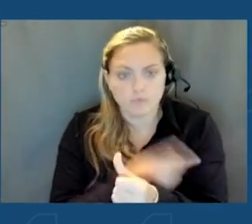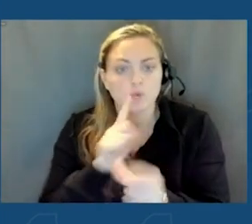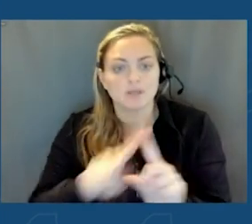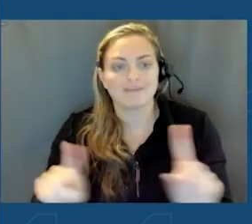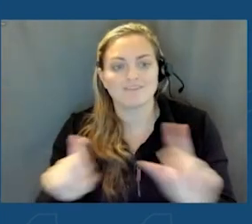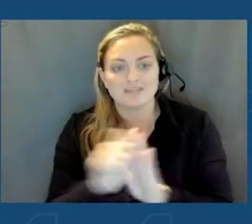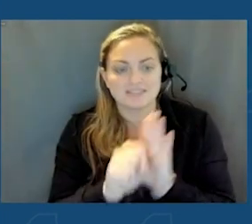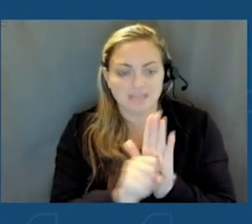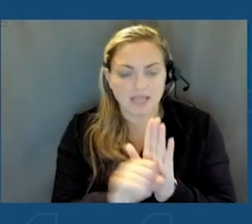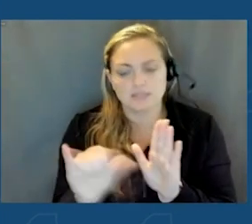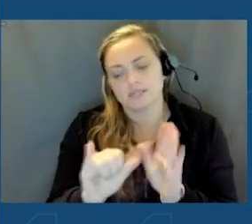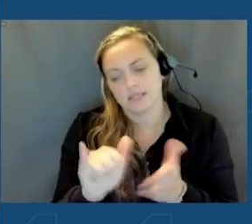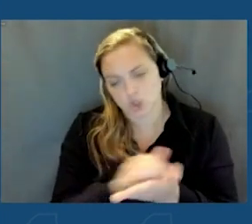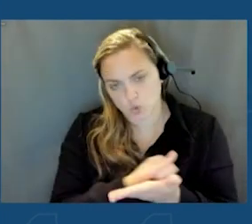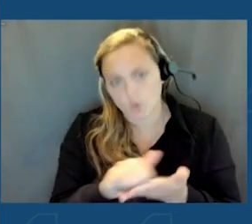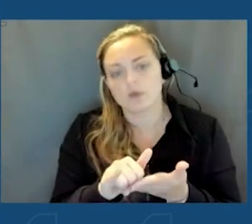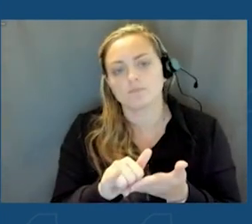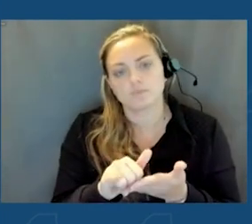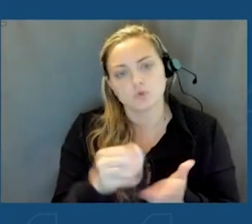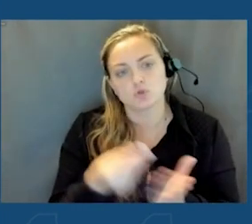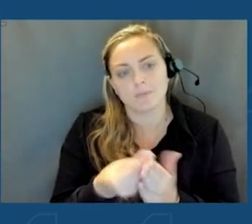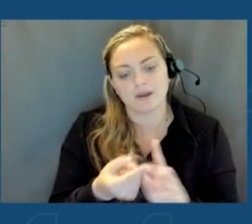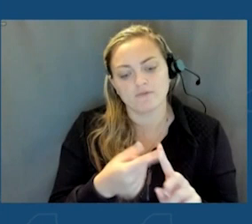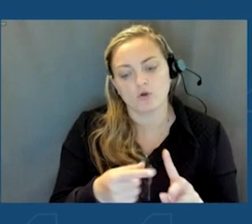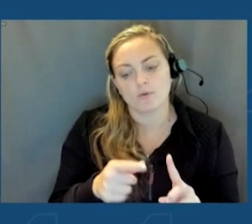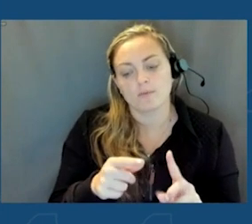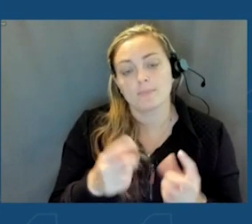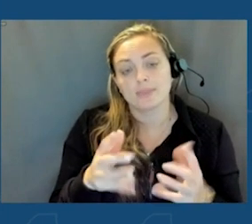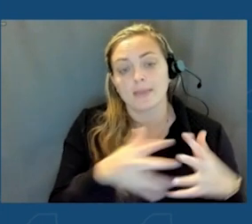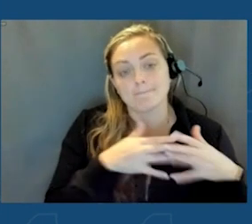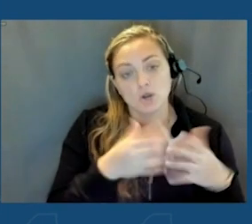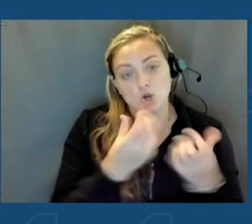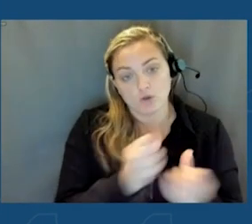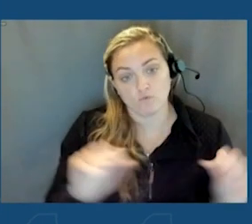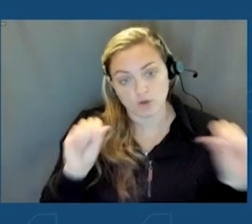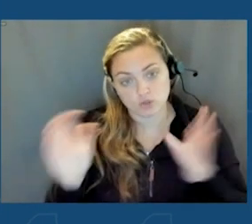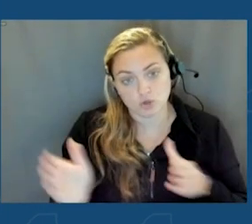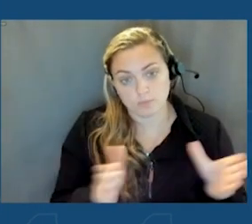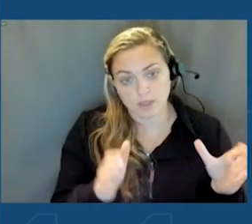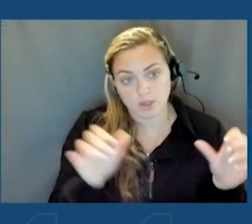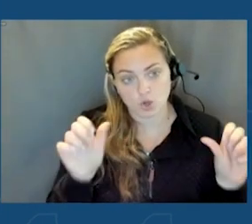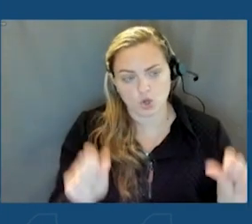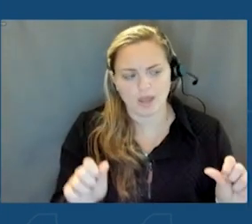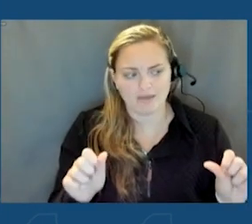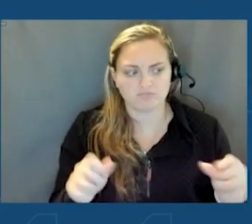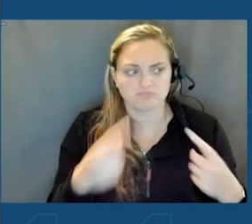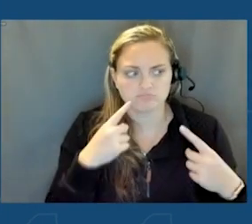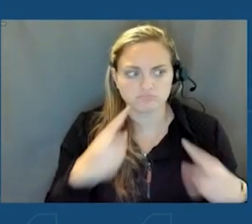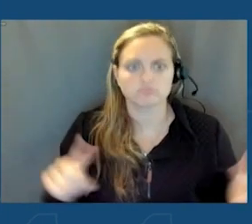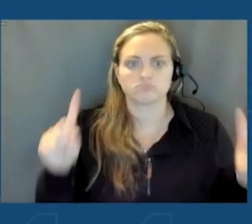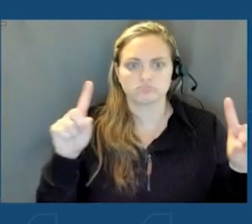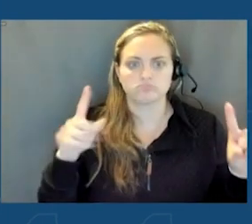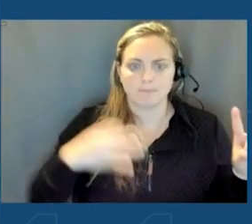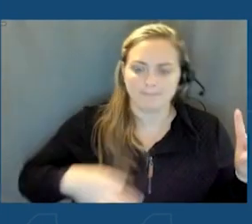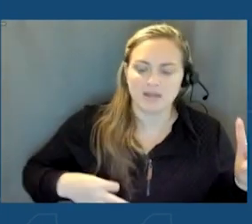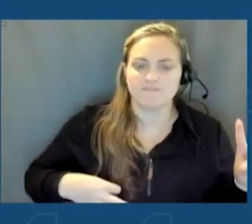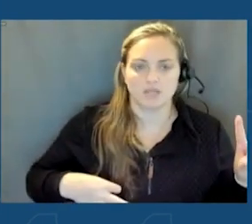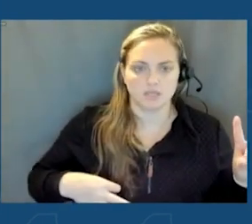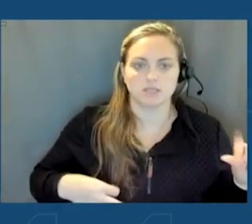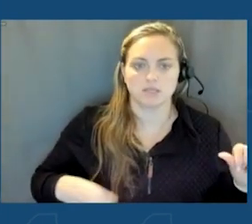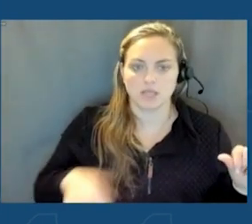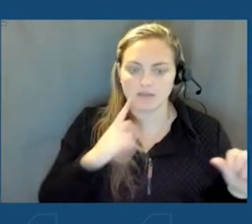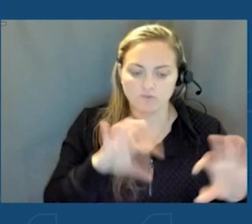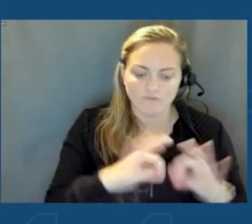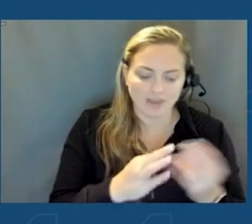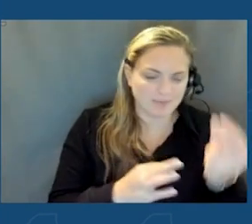New York, so funding from the American Rescue Plan could have a tangible benefit to families